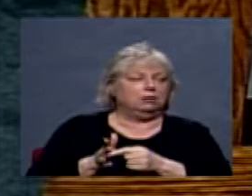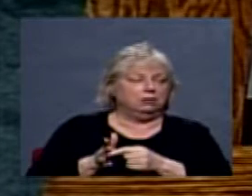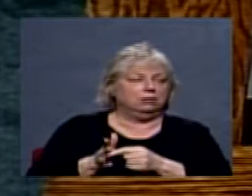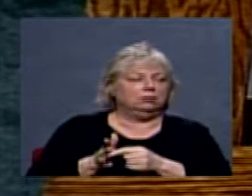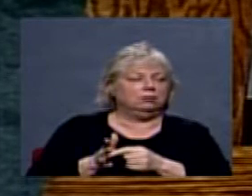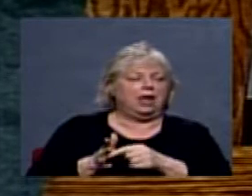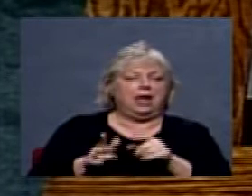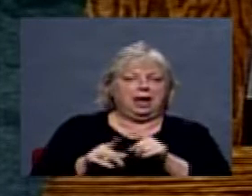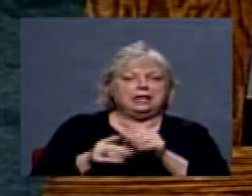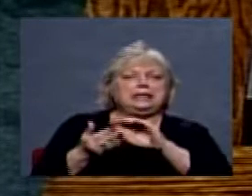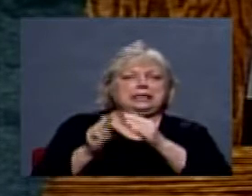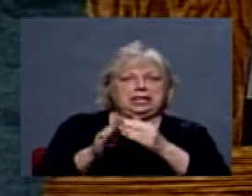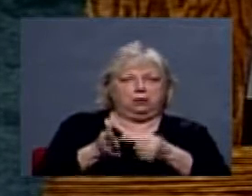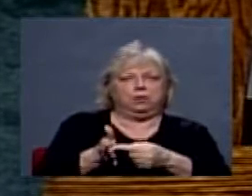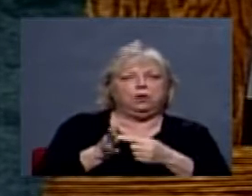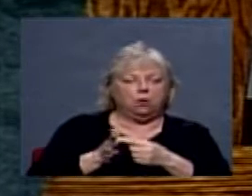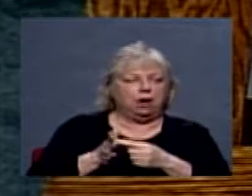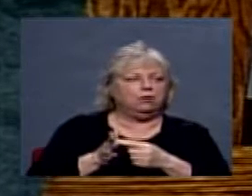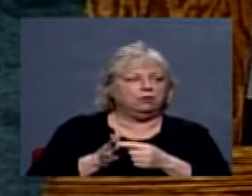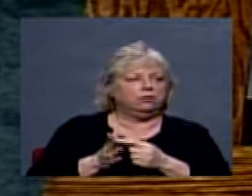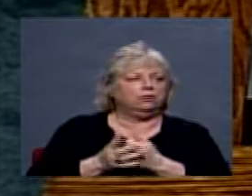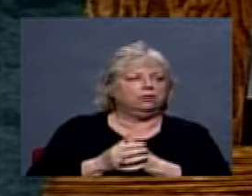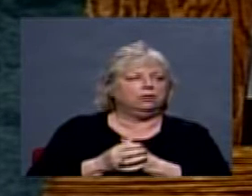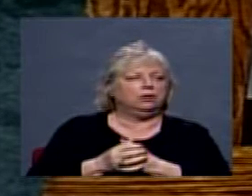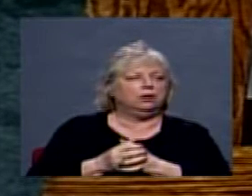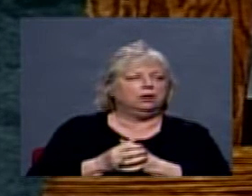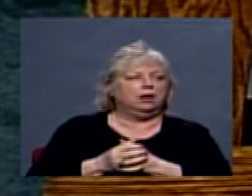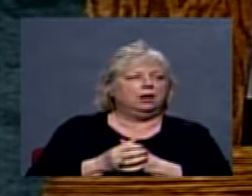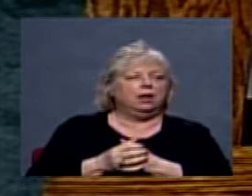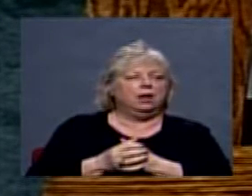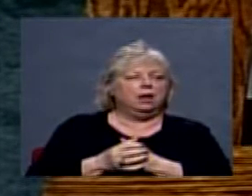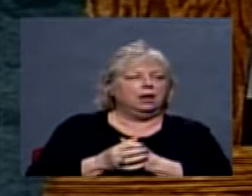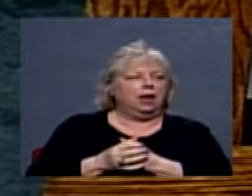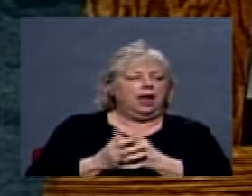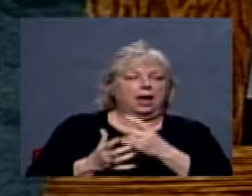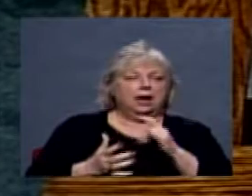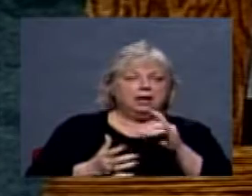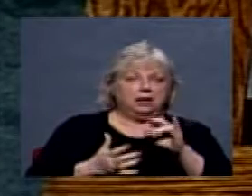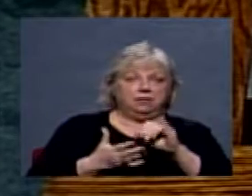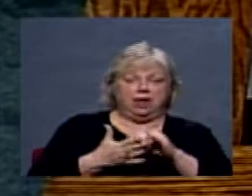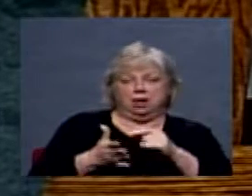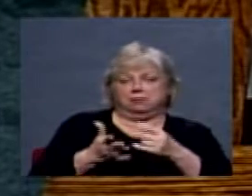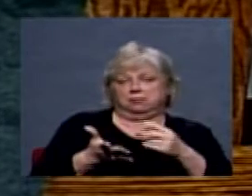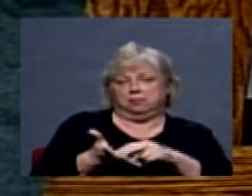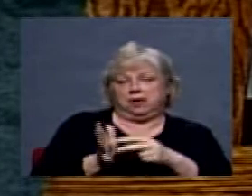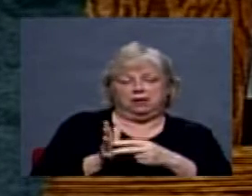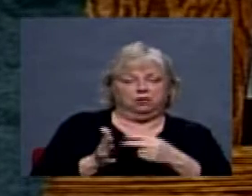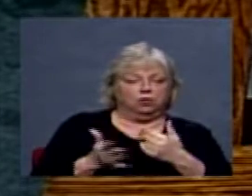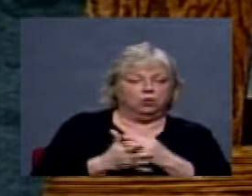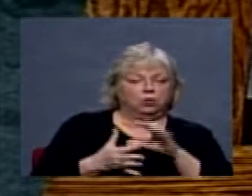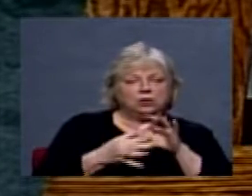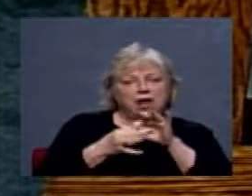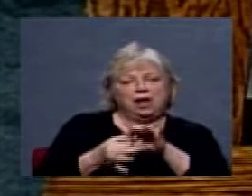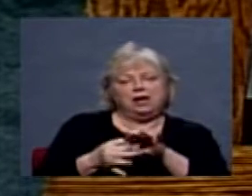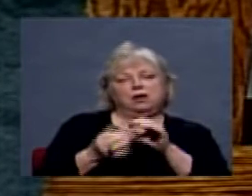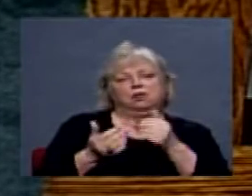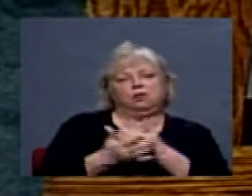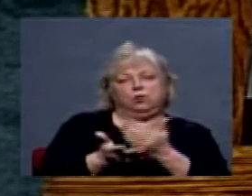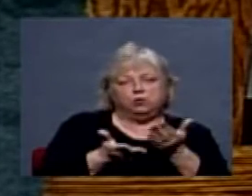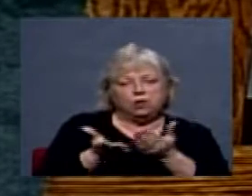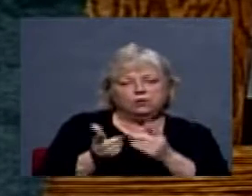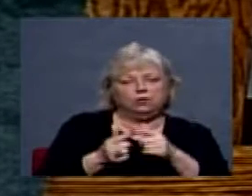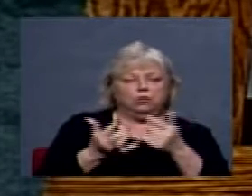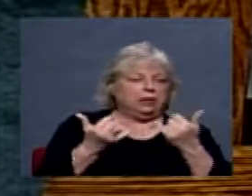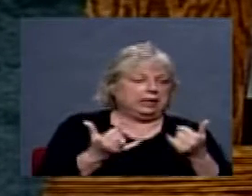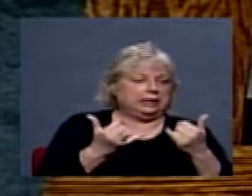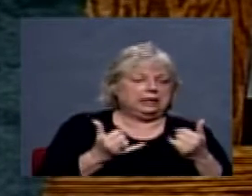use of the of utilities to the new facility, and if that requires new tie-ins and new services to the existing